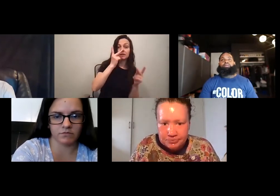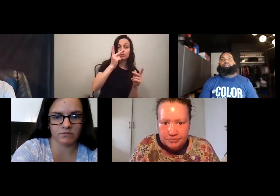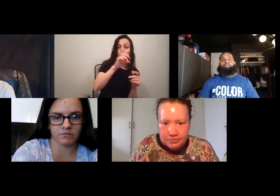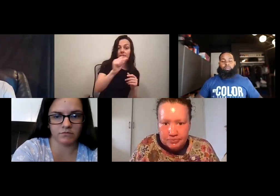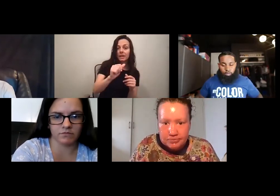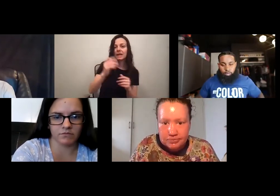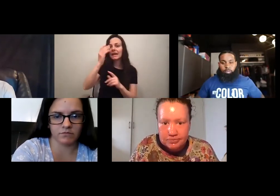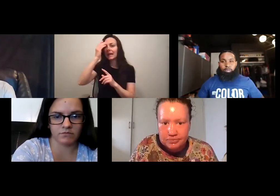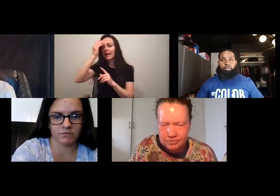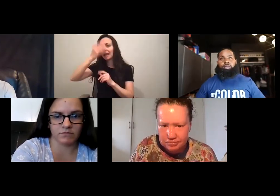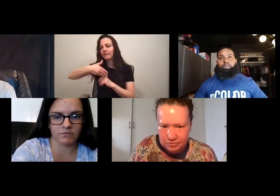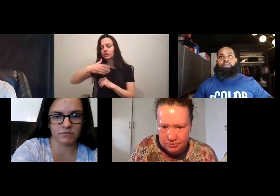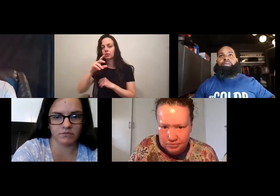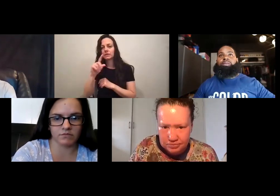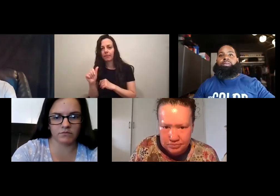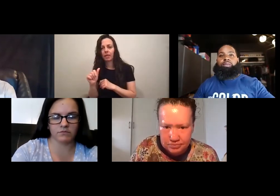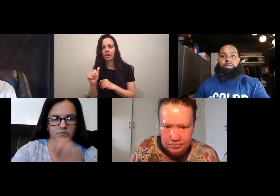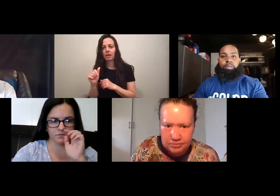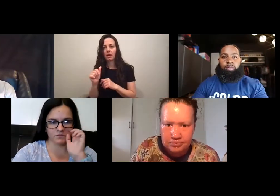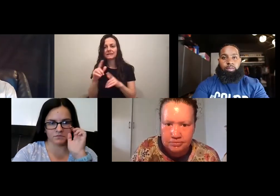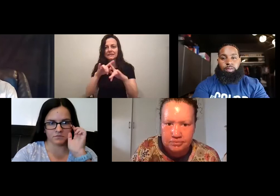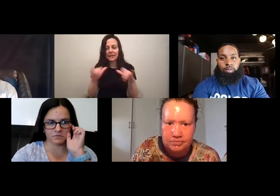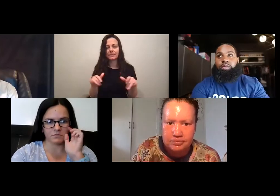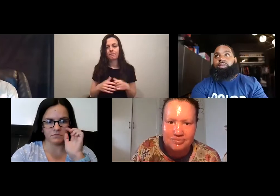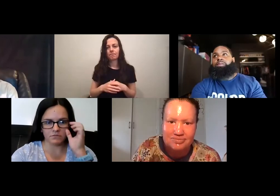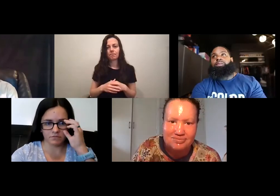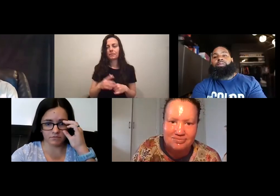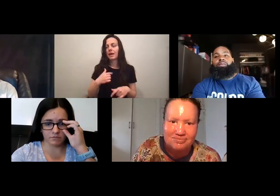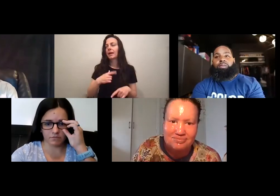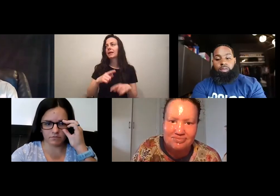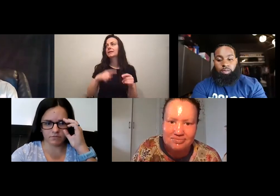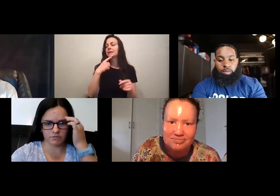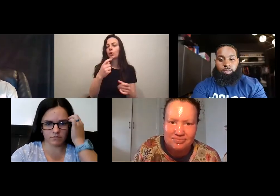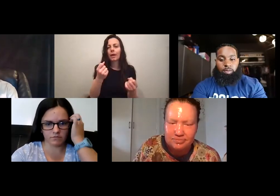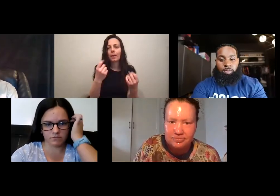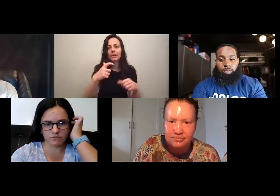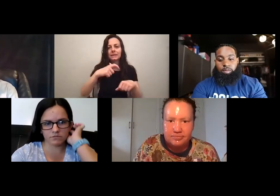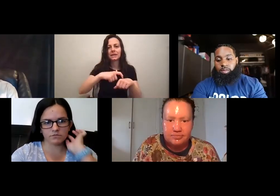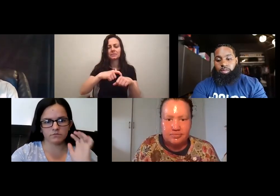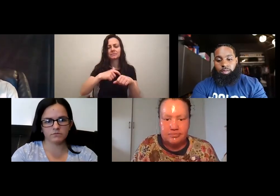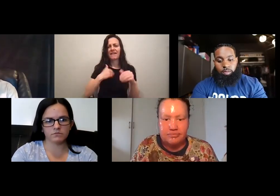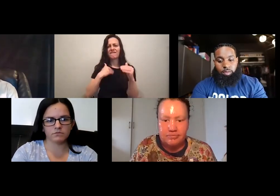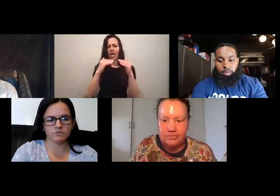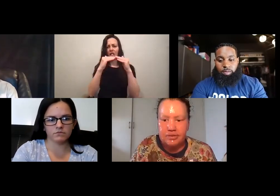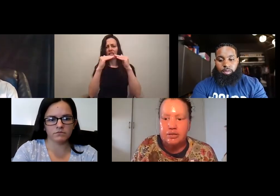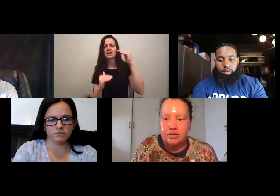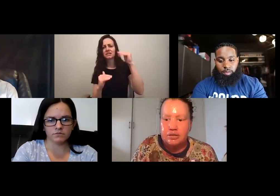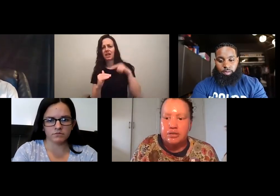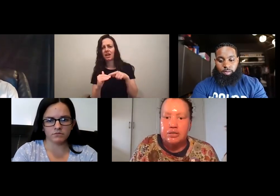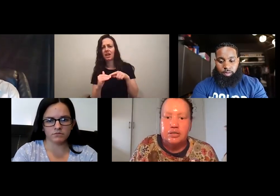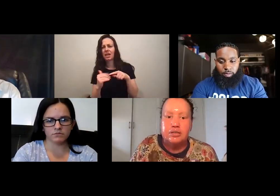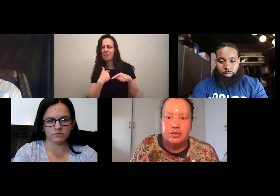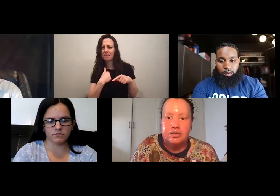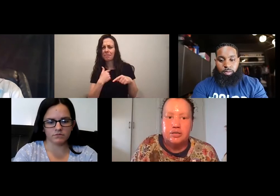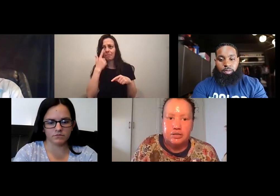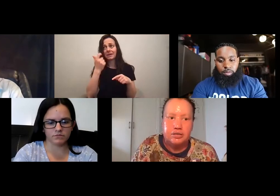simultaneously. I can't tell you how many times I have felt inferior because maybe I don't walk